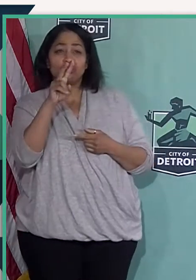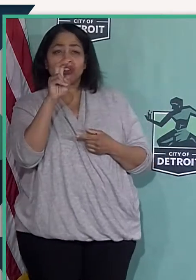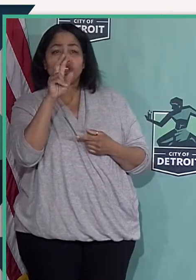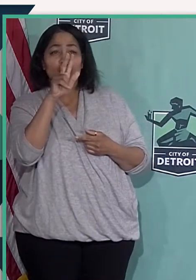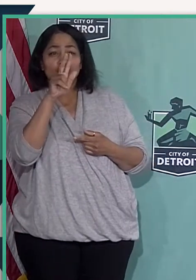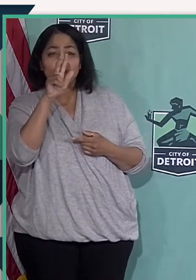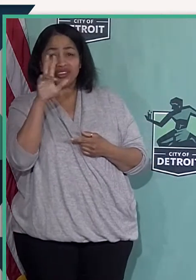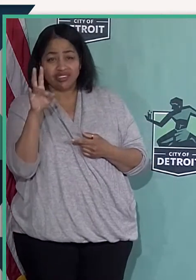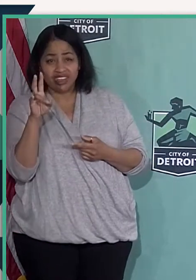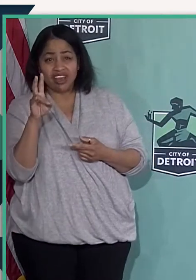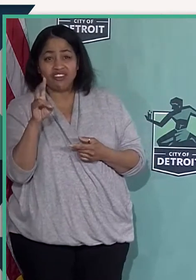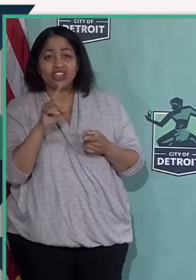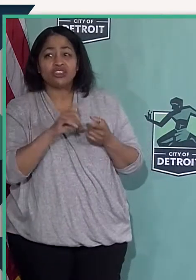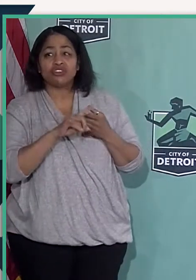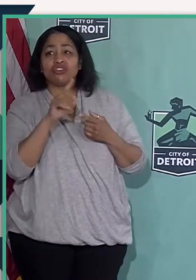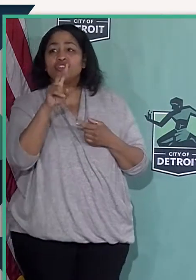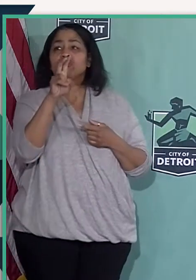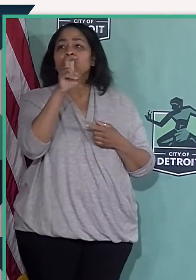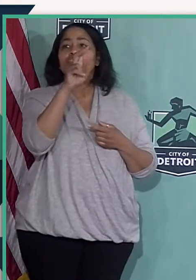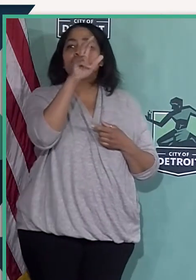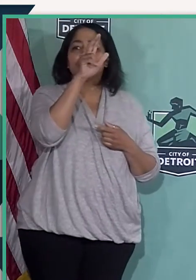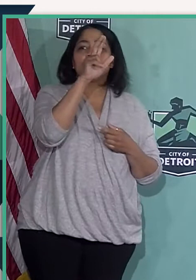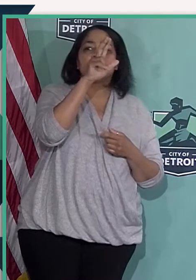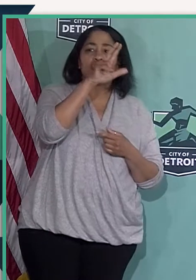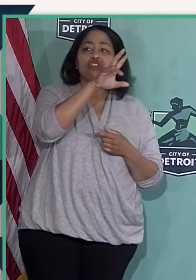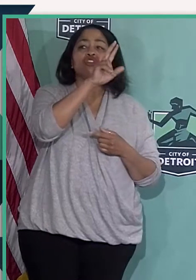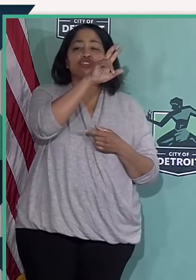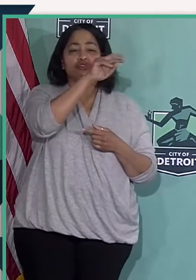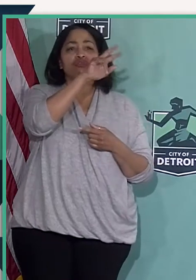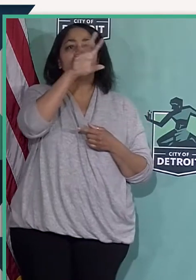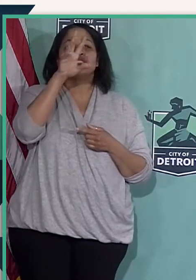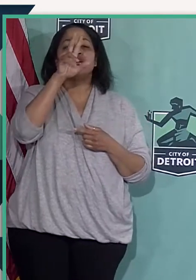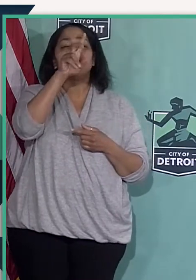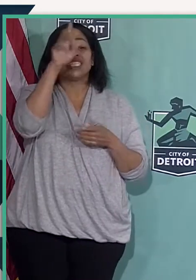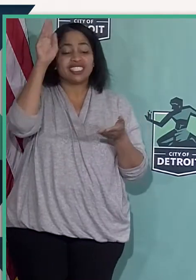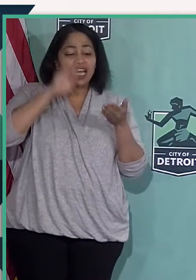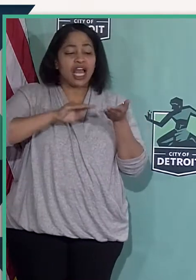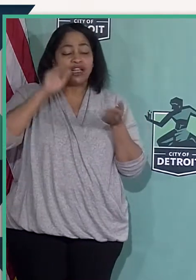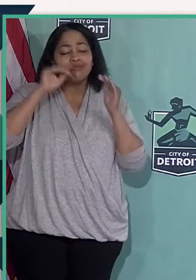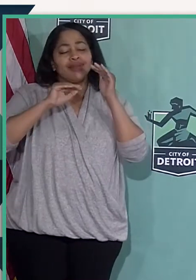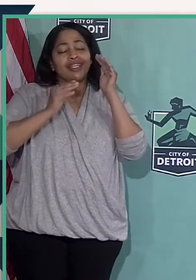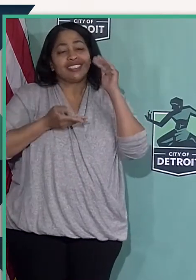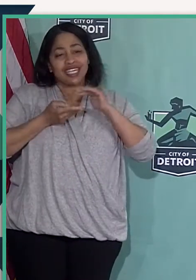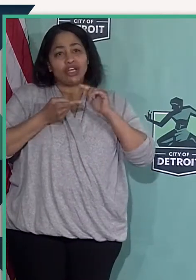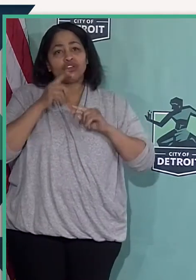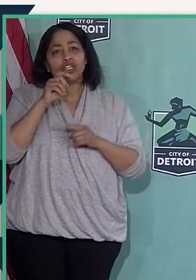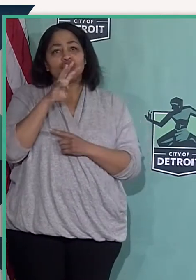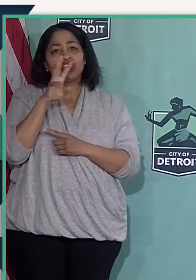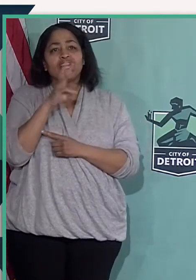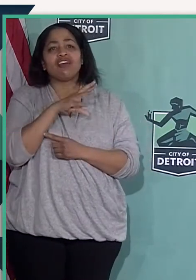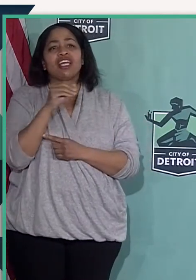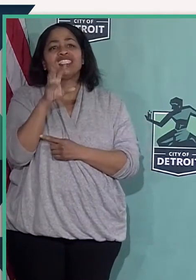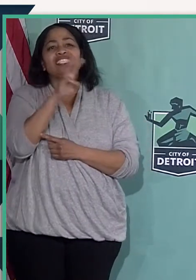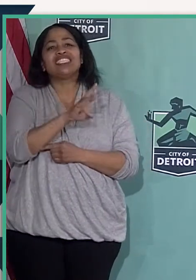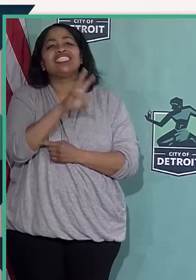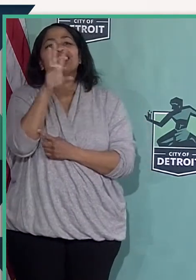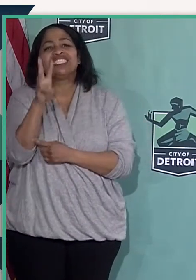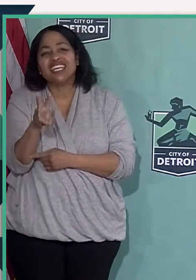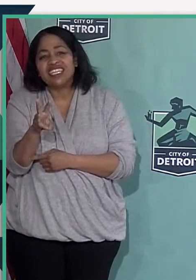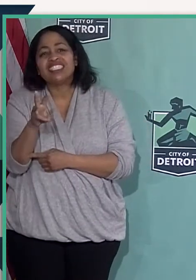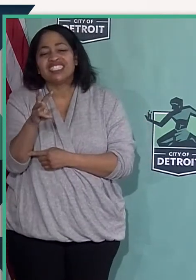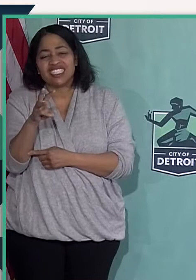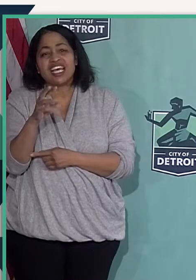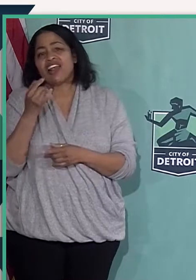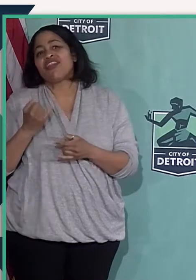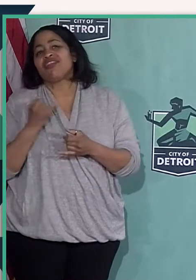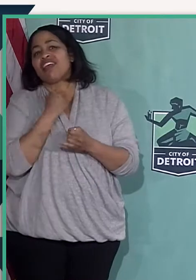277 to 232, down to 147 last week and 66 in